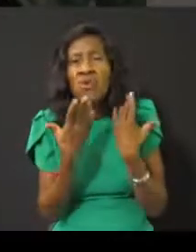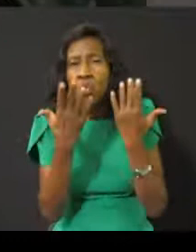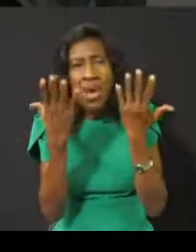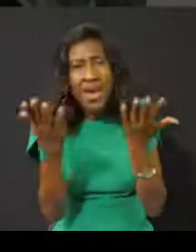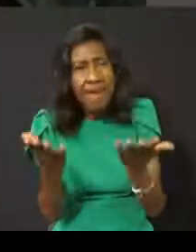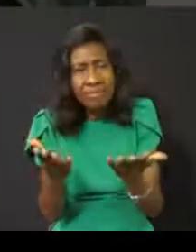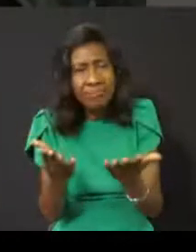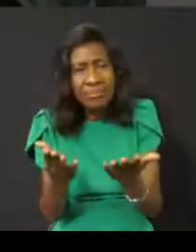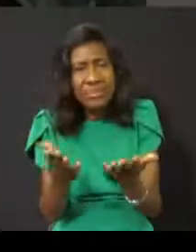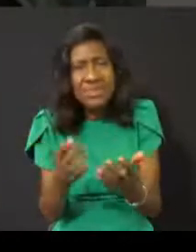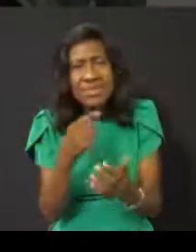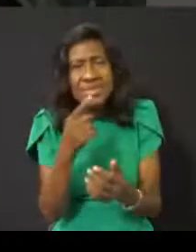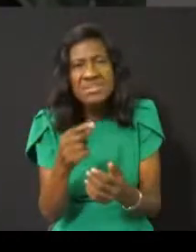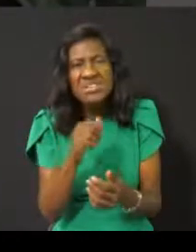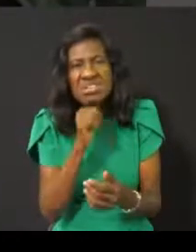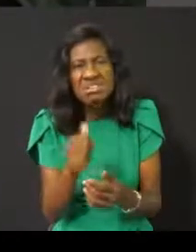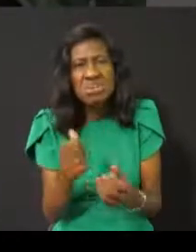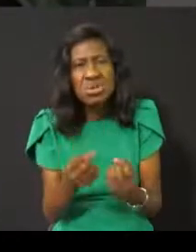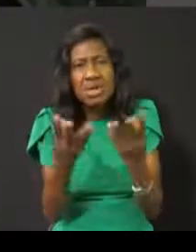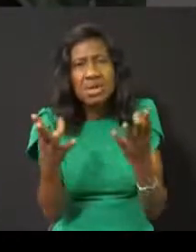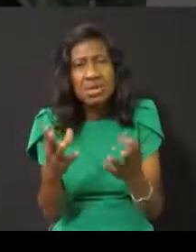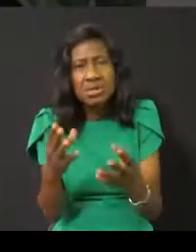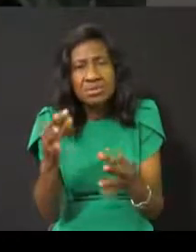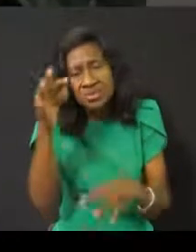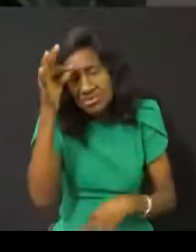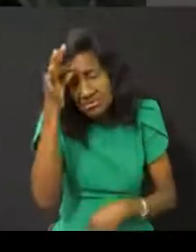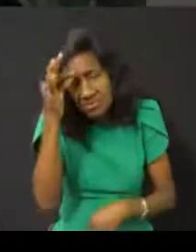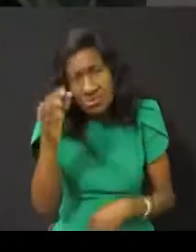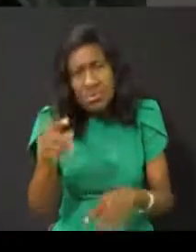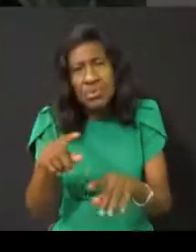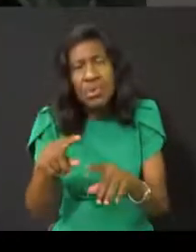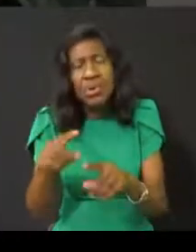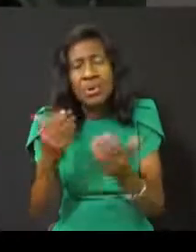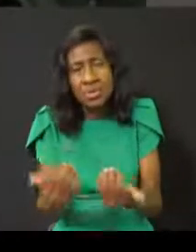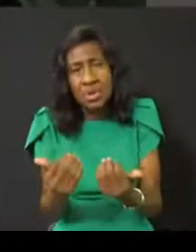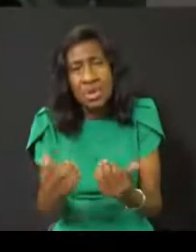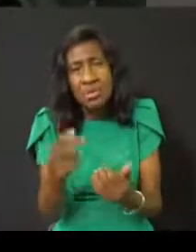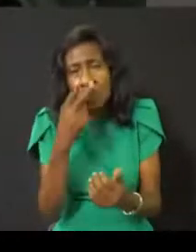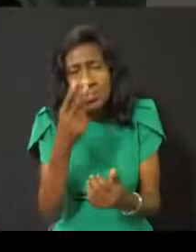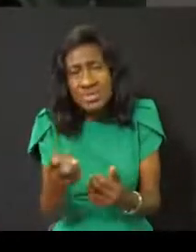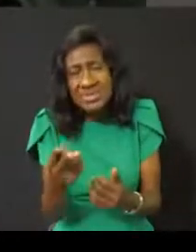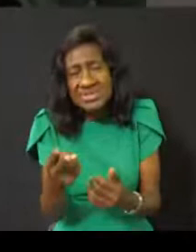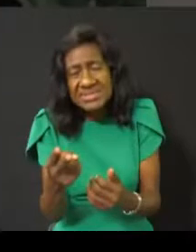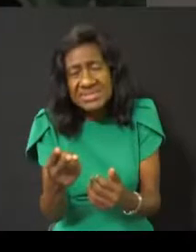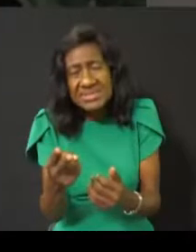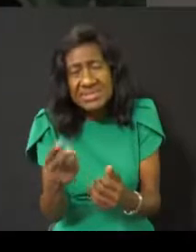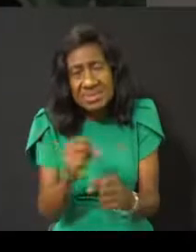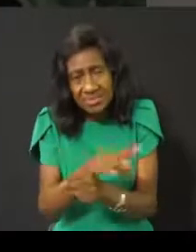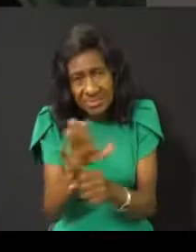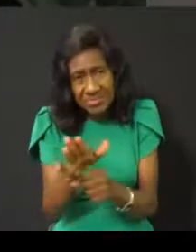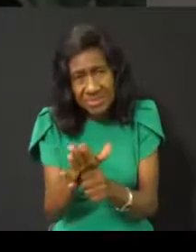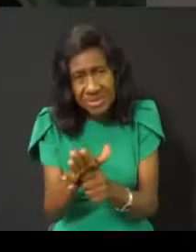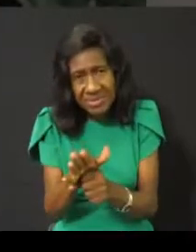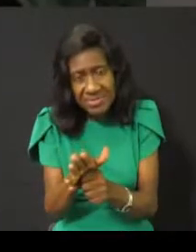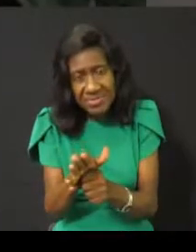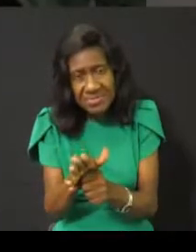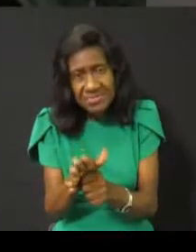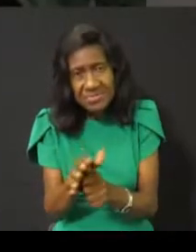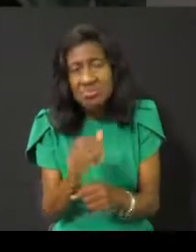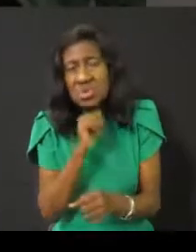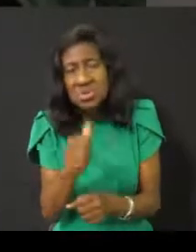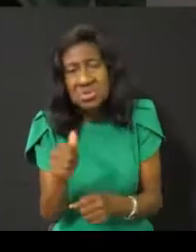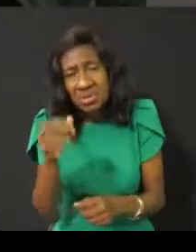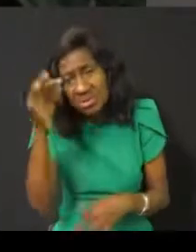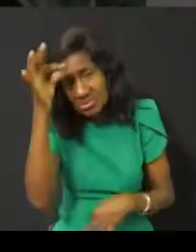that much influenza at the minute. We're seeing COVID instead. We would probably be seeing influenza now.